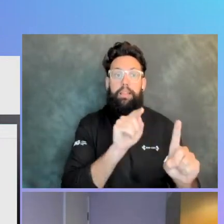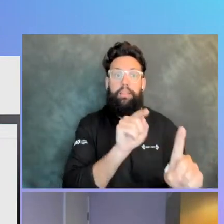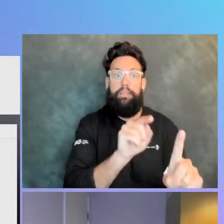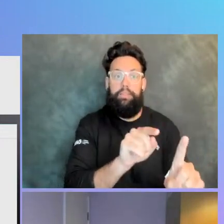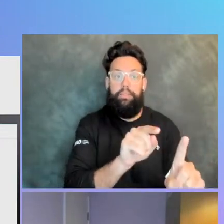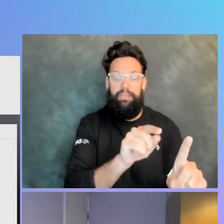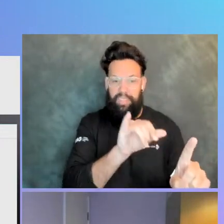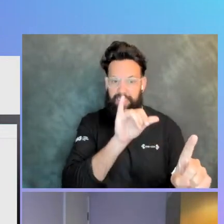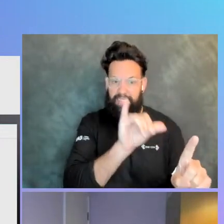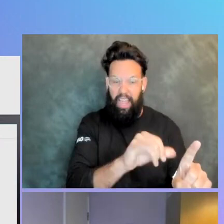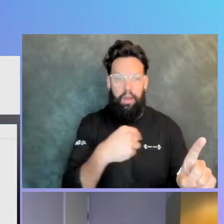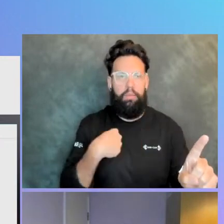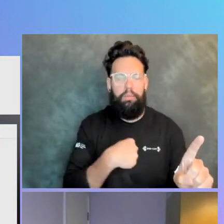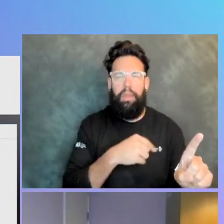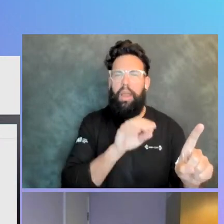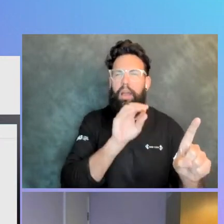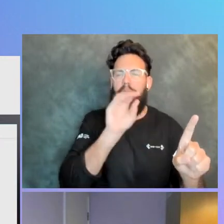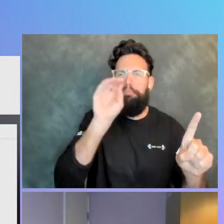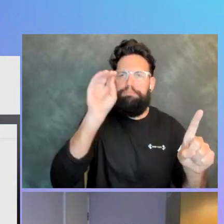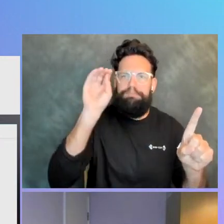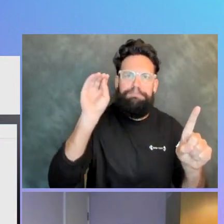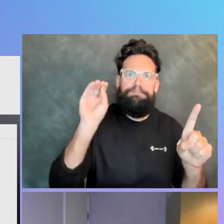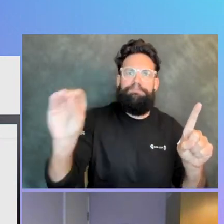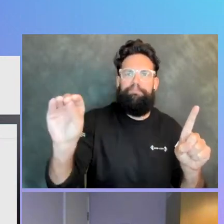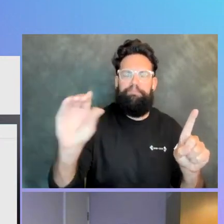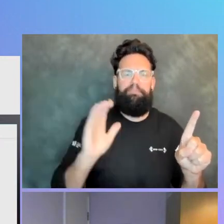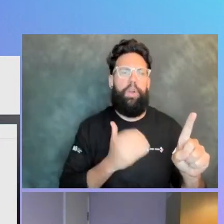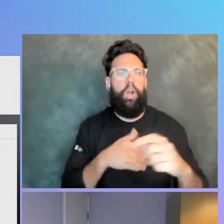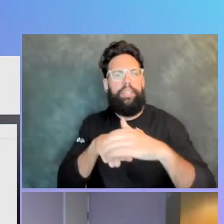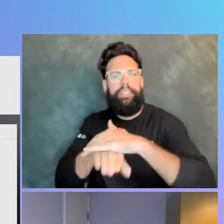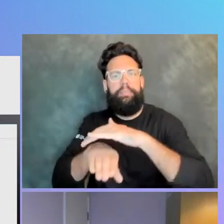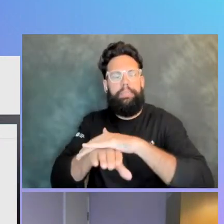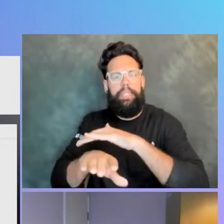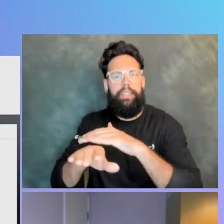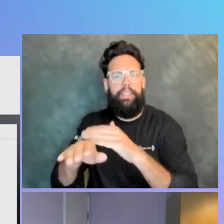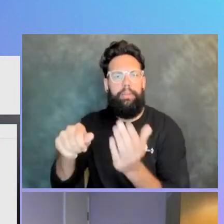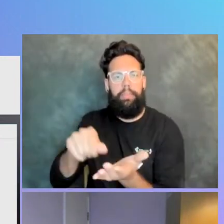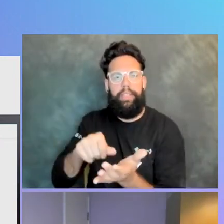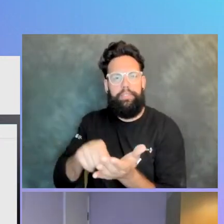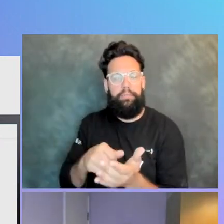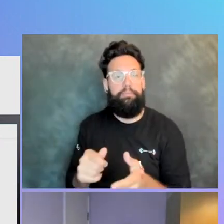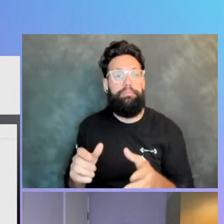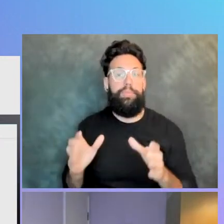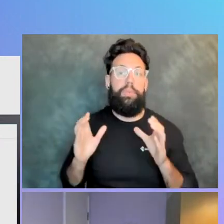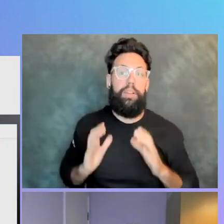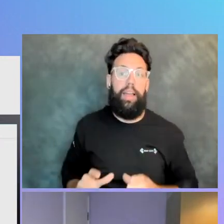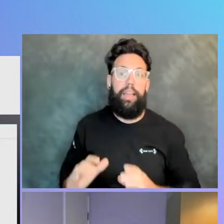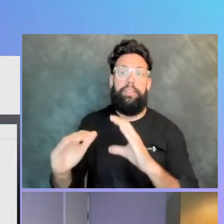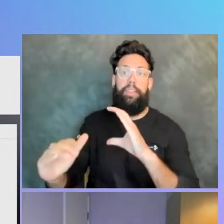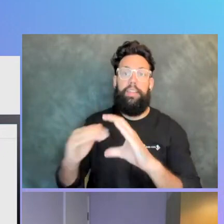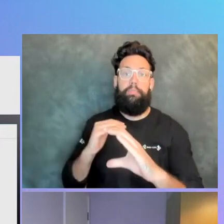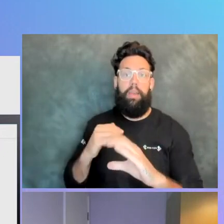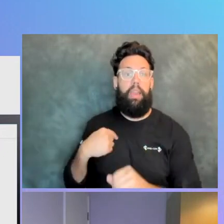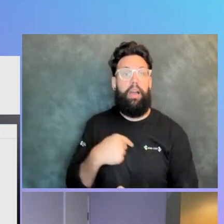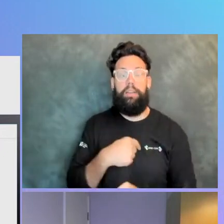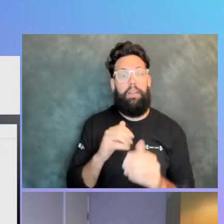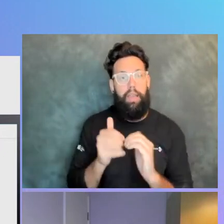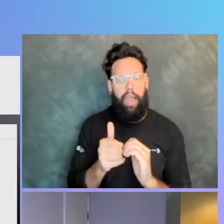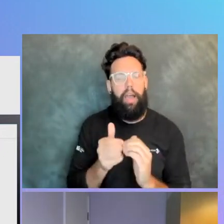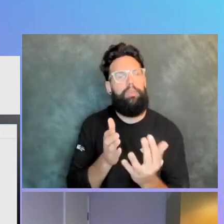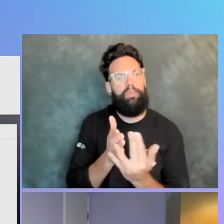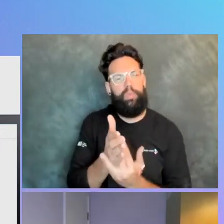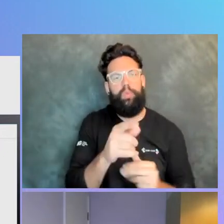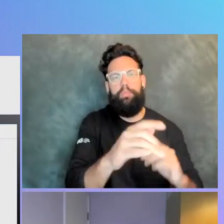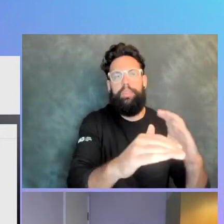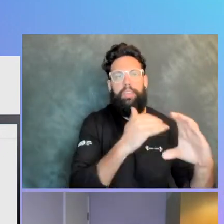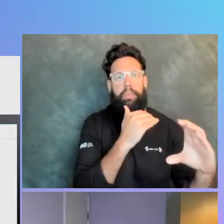throughout our formal accessibility statement page. Clients that emailed us via this route were often offered if they would like to